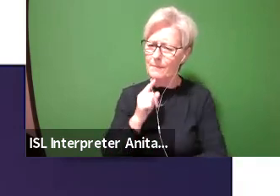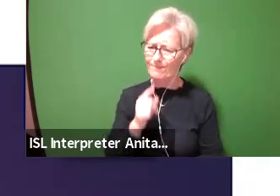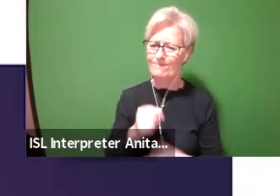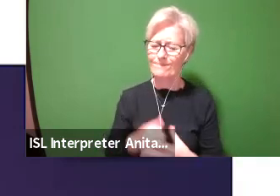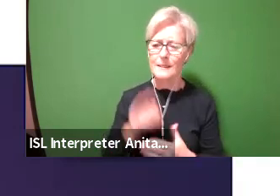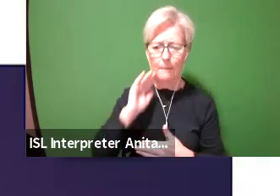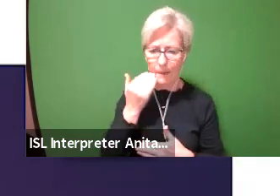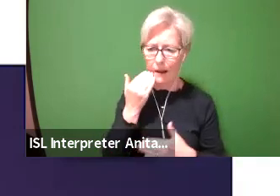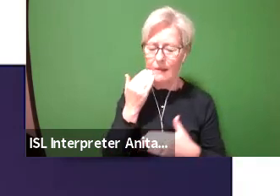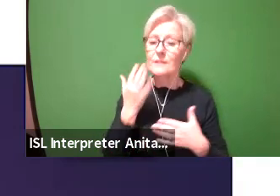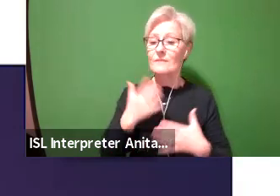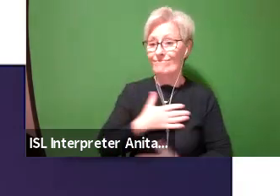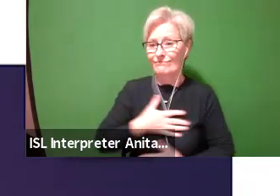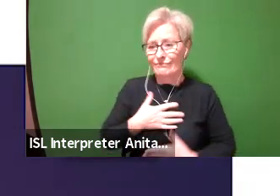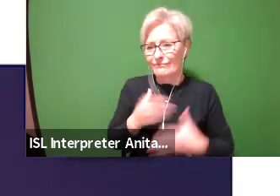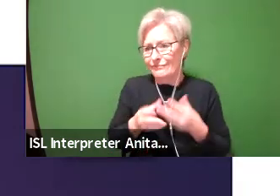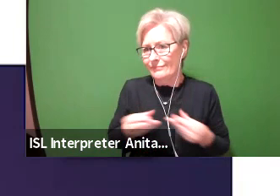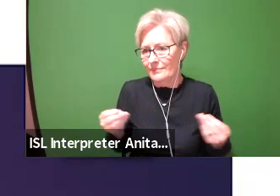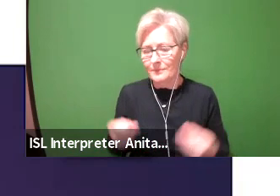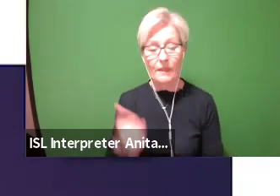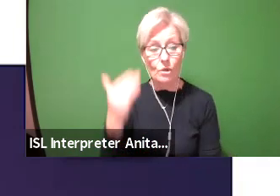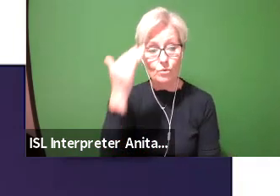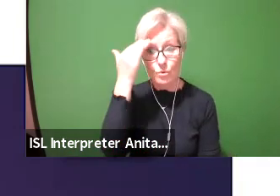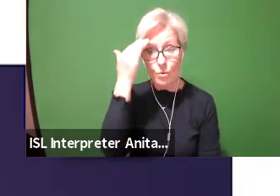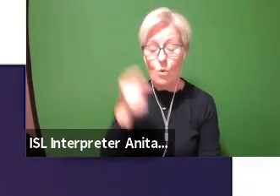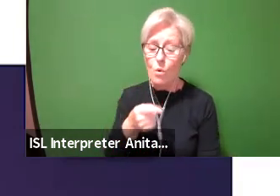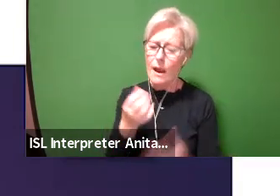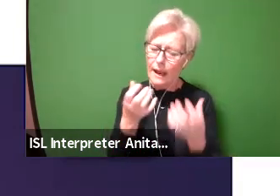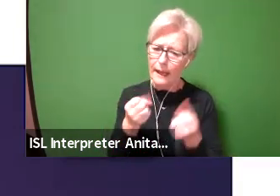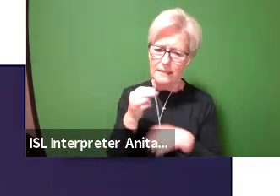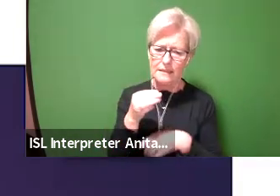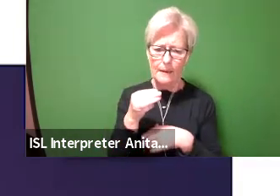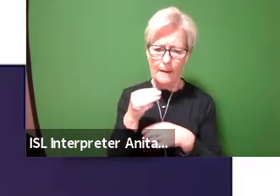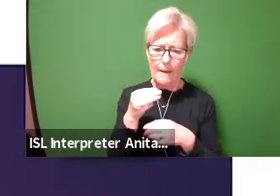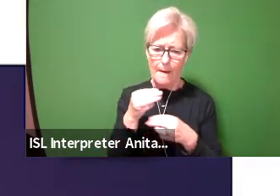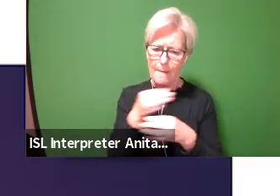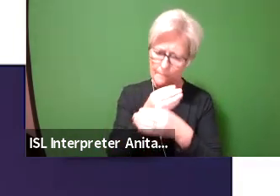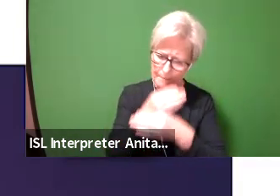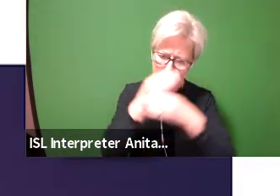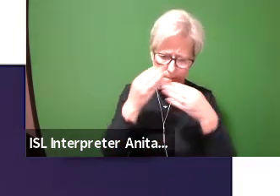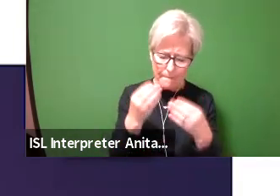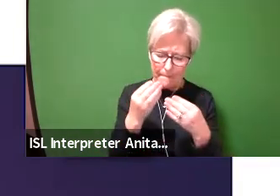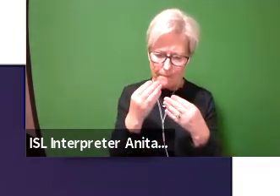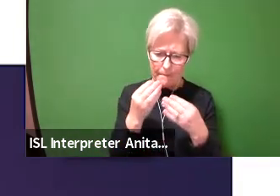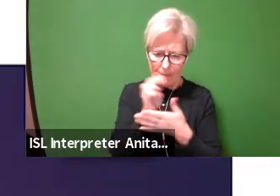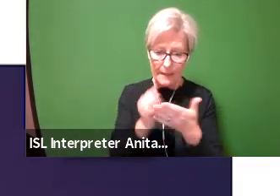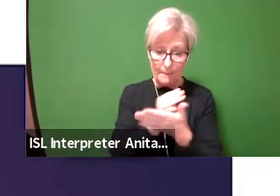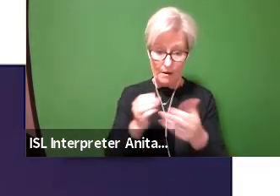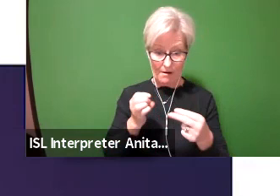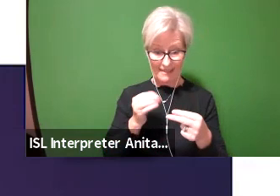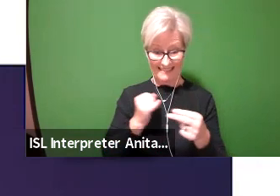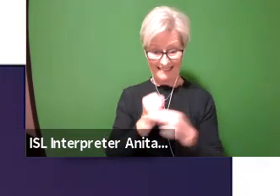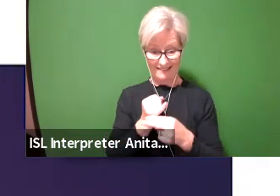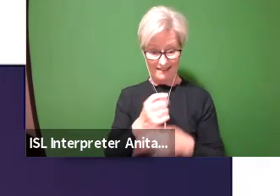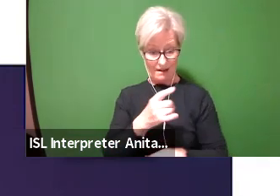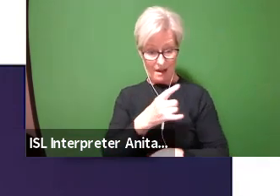estrogen. Did you know also that estrogen plays a major role in our heart health? This helpful hormone helps keep